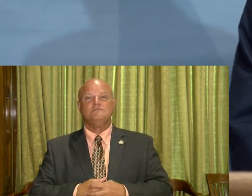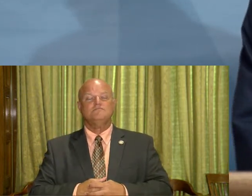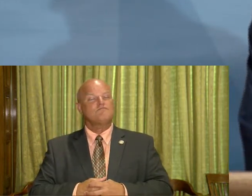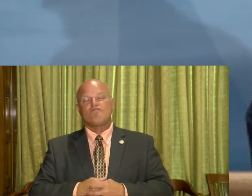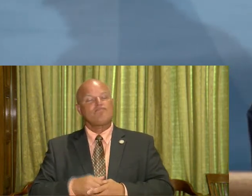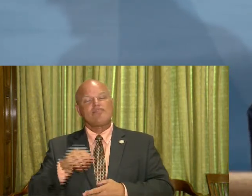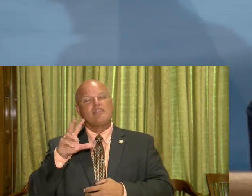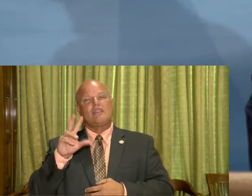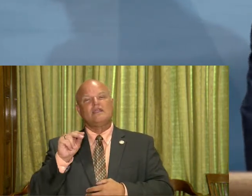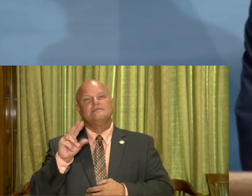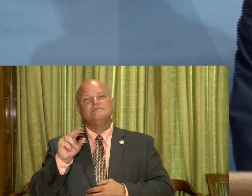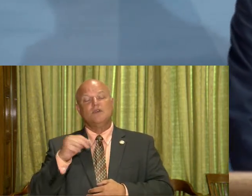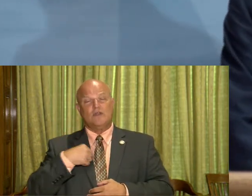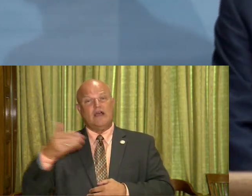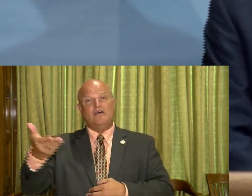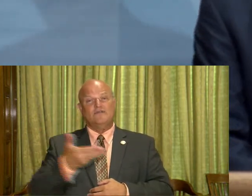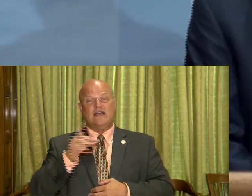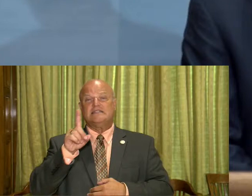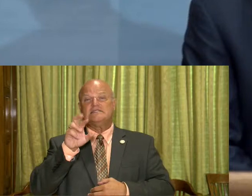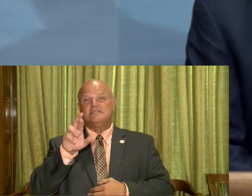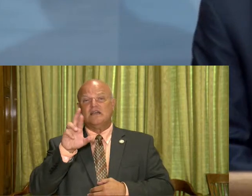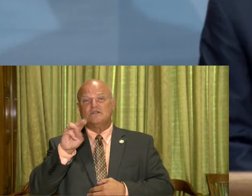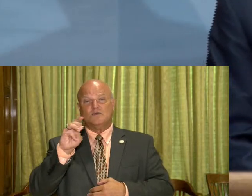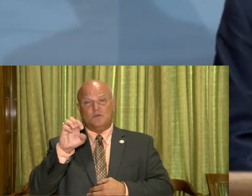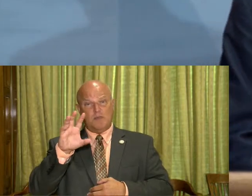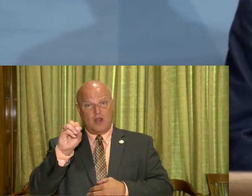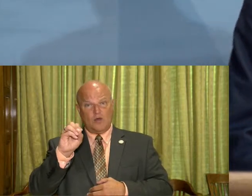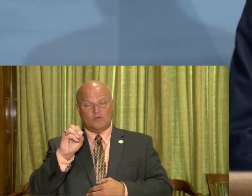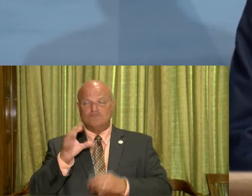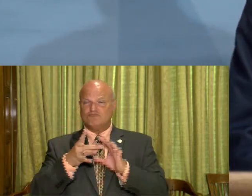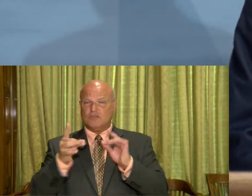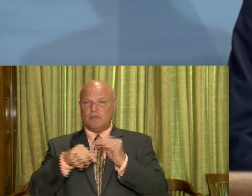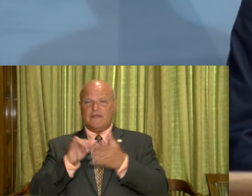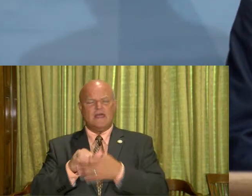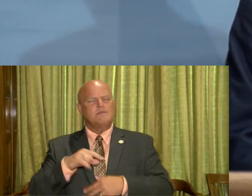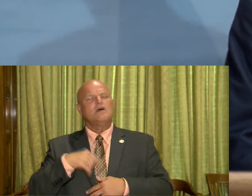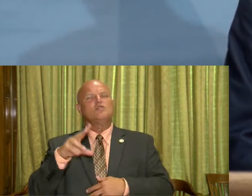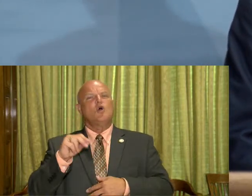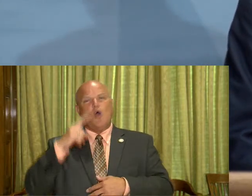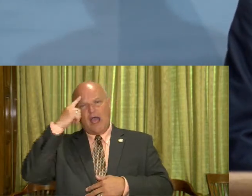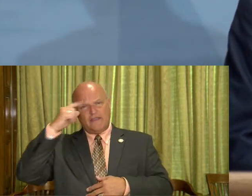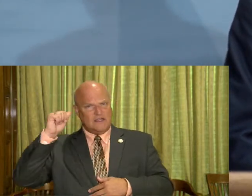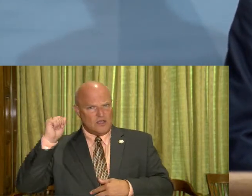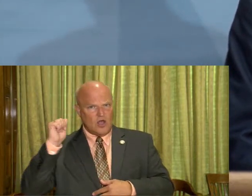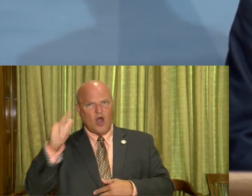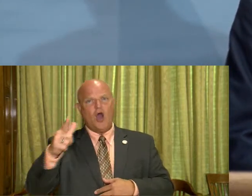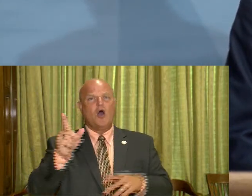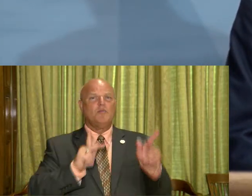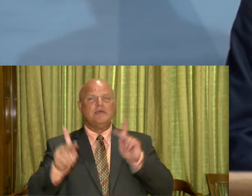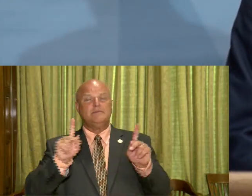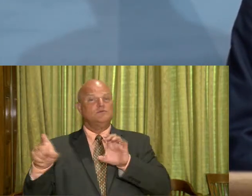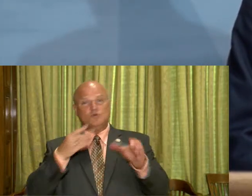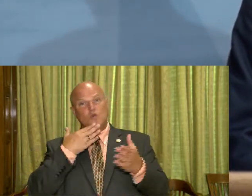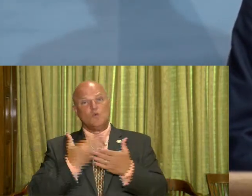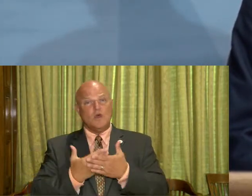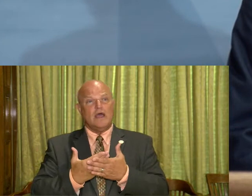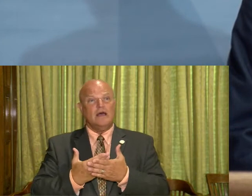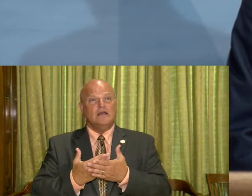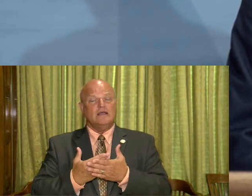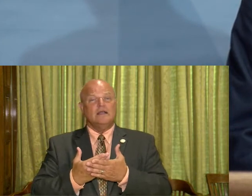No, and I will invite Dr. Romero if he has any comment there, but no, I think everybody is really managing well.